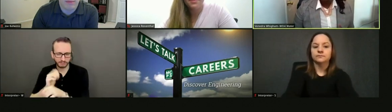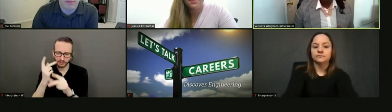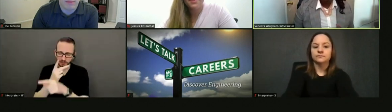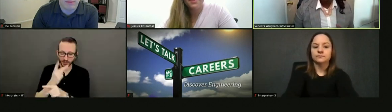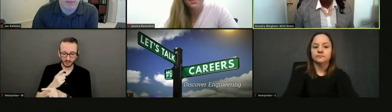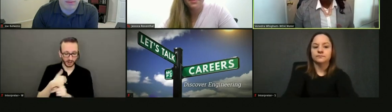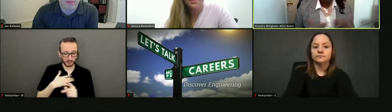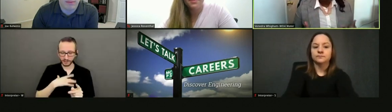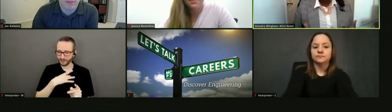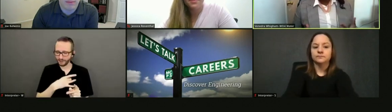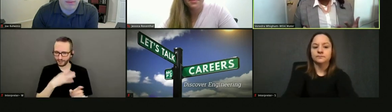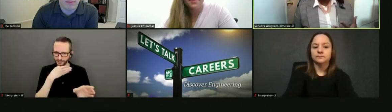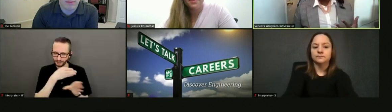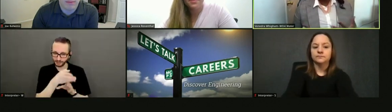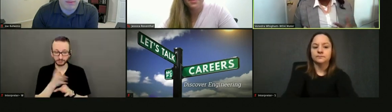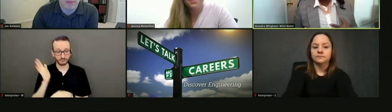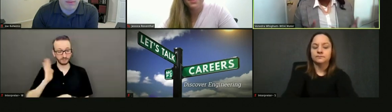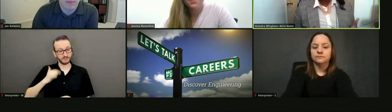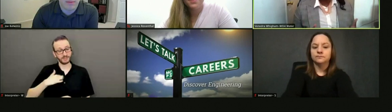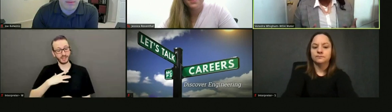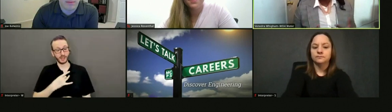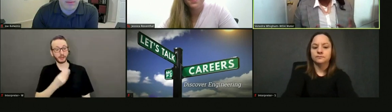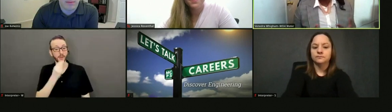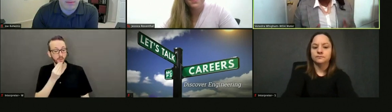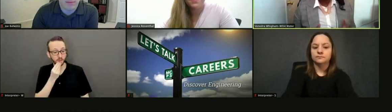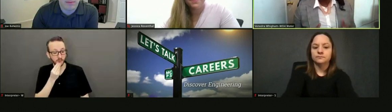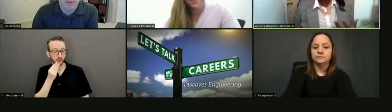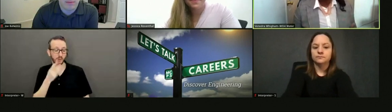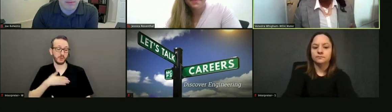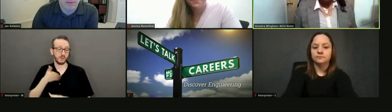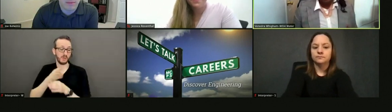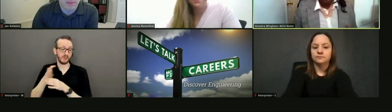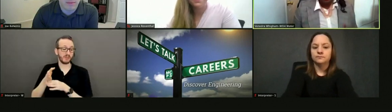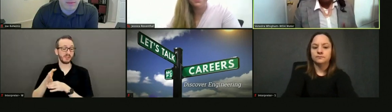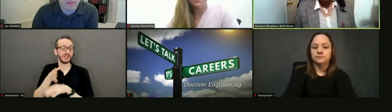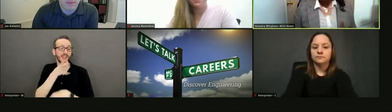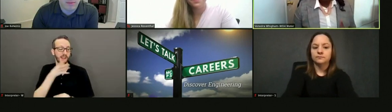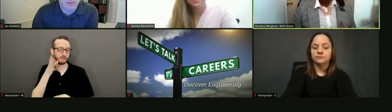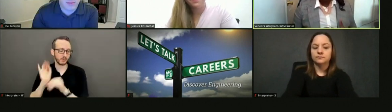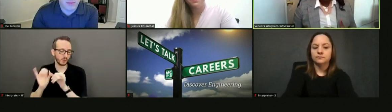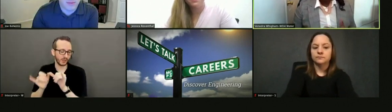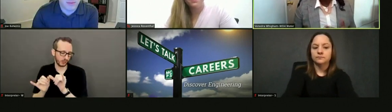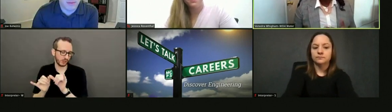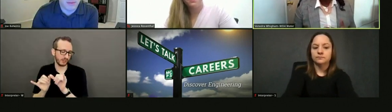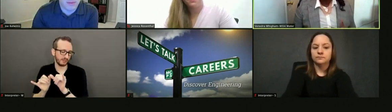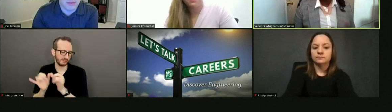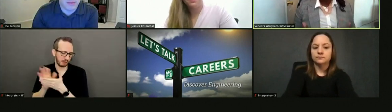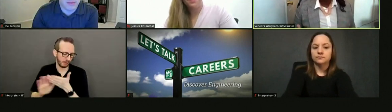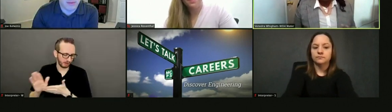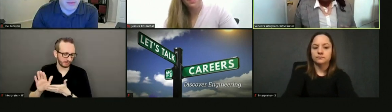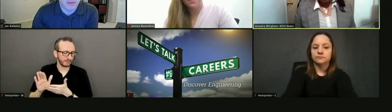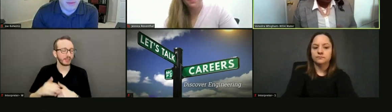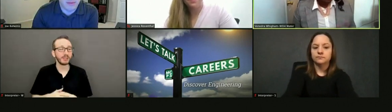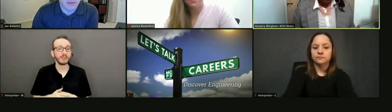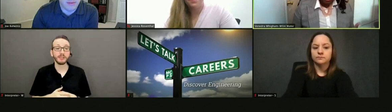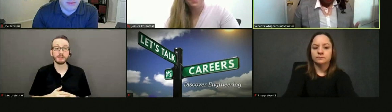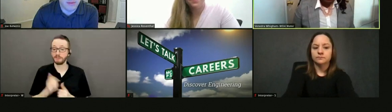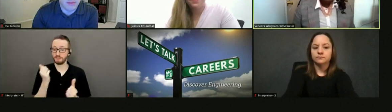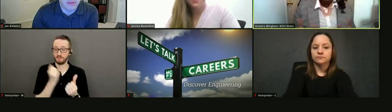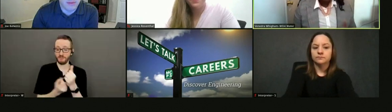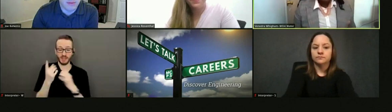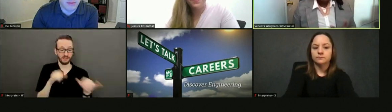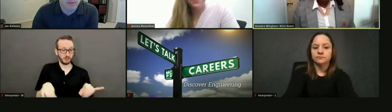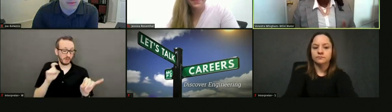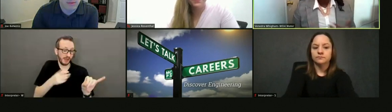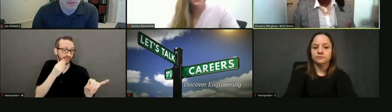liked food, so that's why part of my major was agricultural engineering. So I figured everyone has to eat. I like to eat.